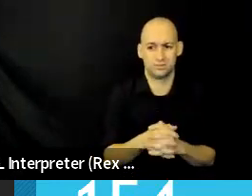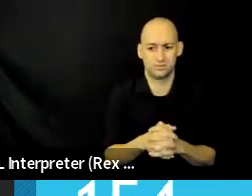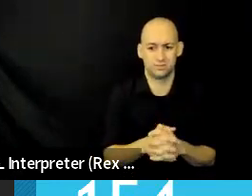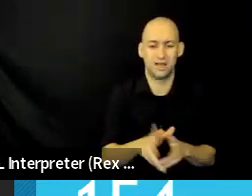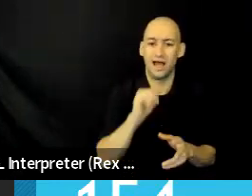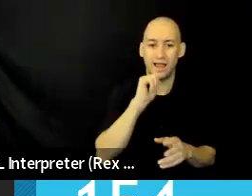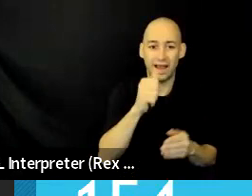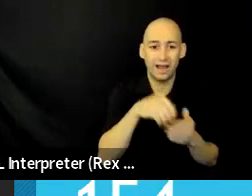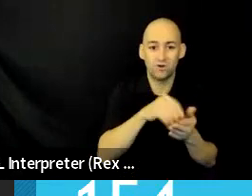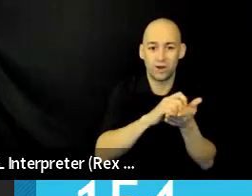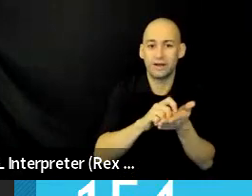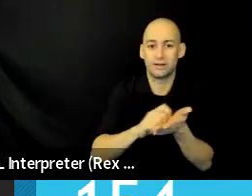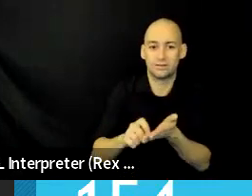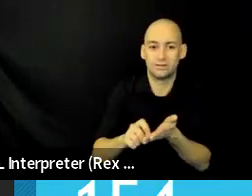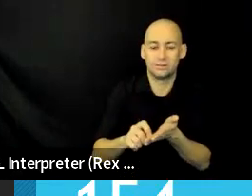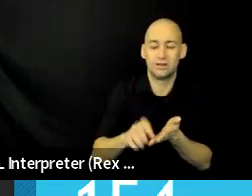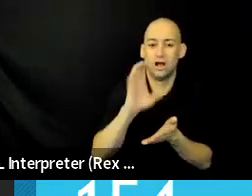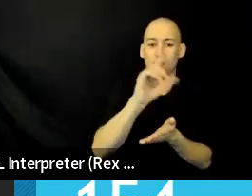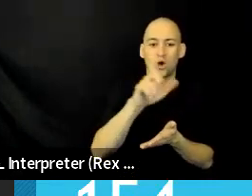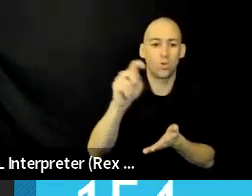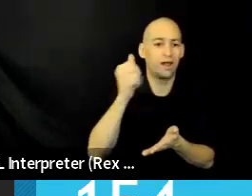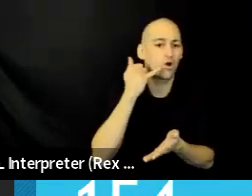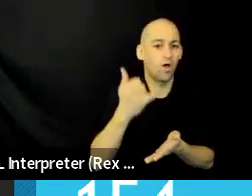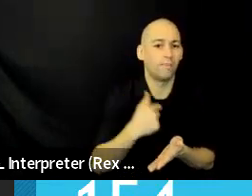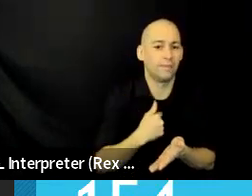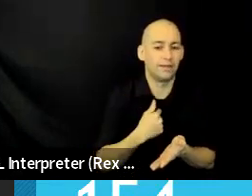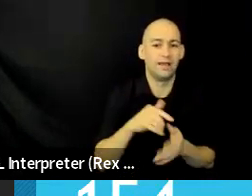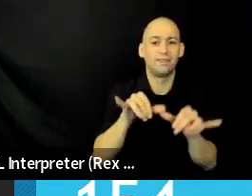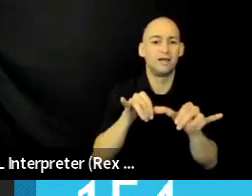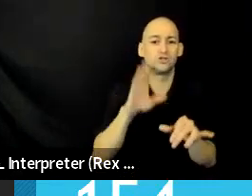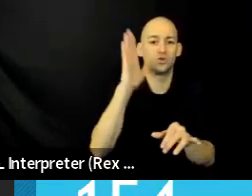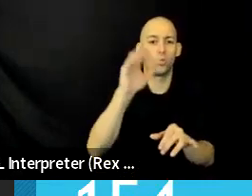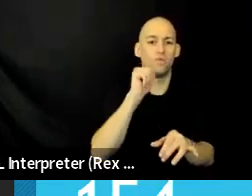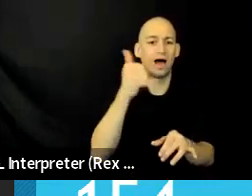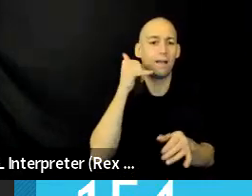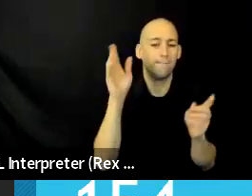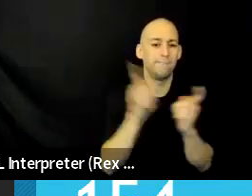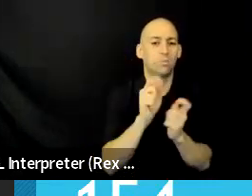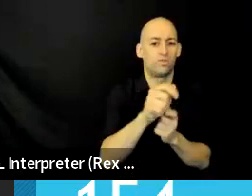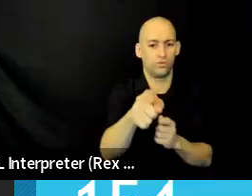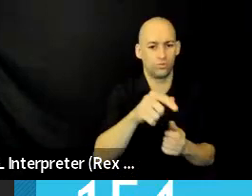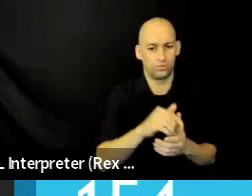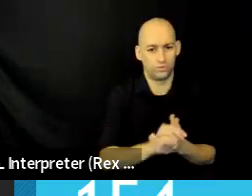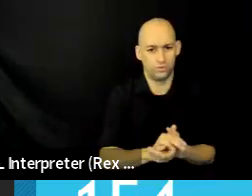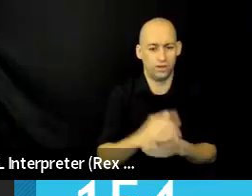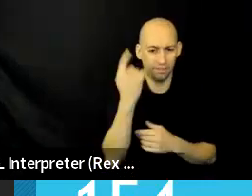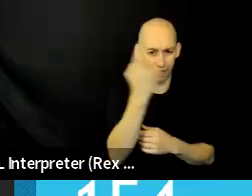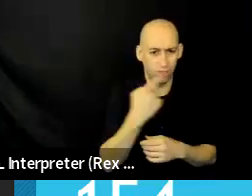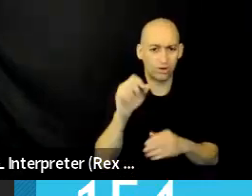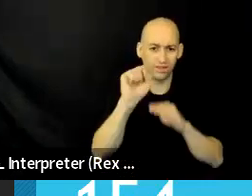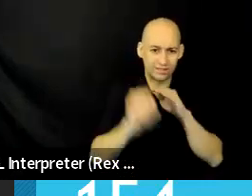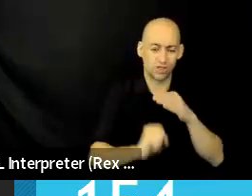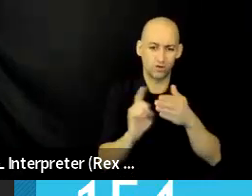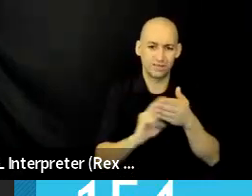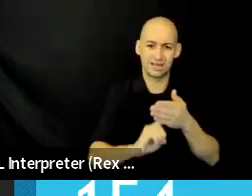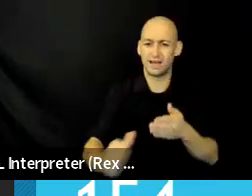Not in writing. Ms. Coletta called me. The engineers will not meet with you. They looked at the southern design and it